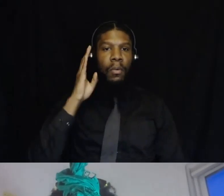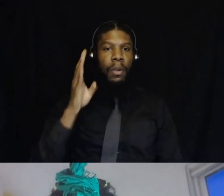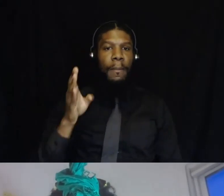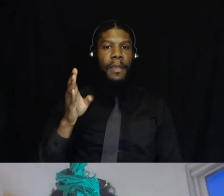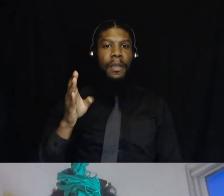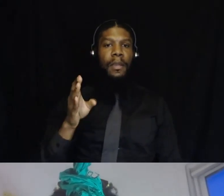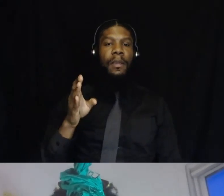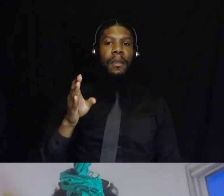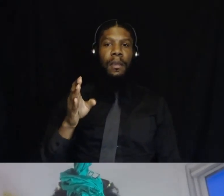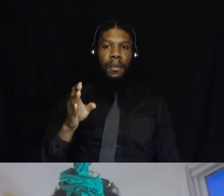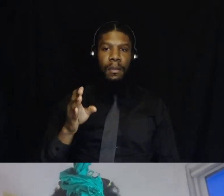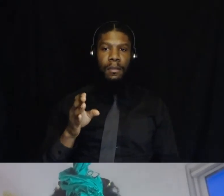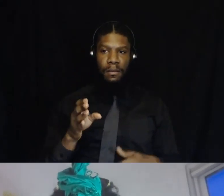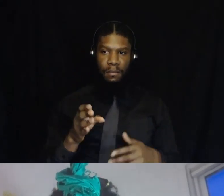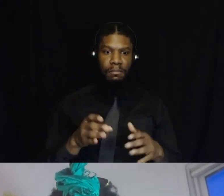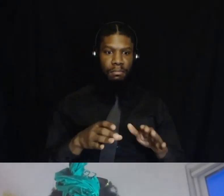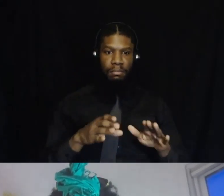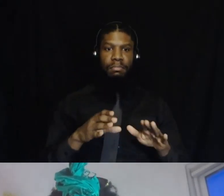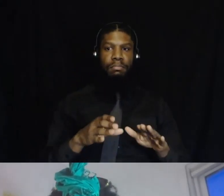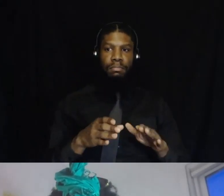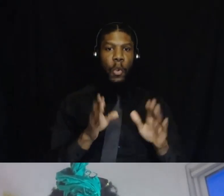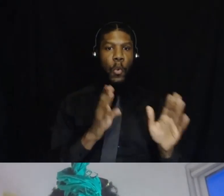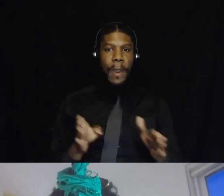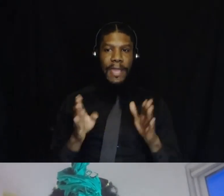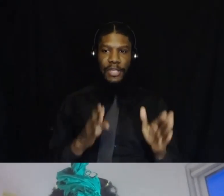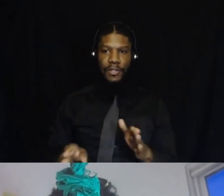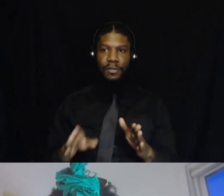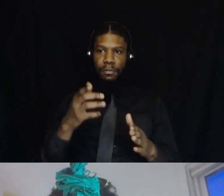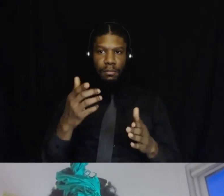you'll arrange it, and once you feel like you have it the way you want it,